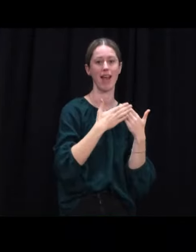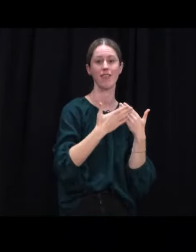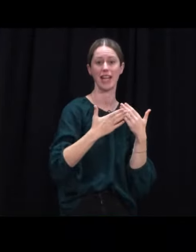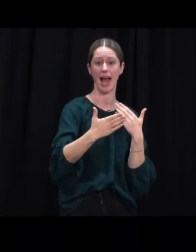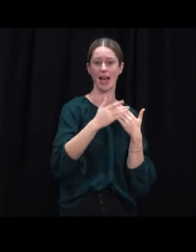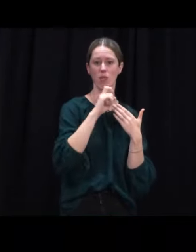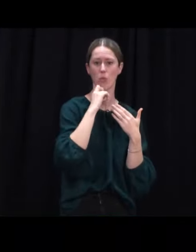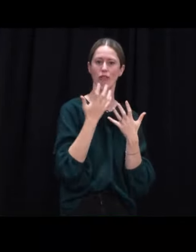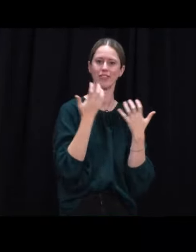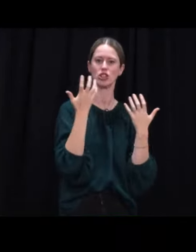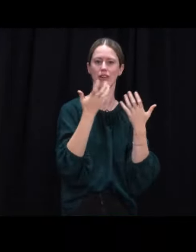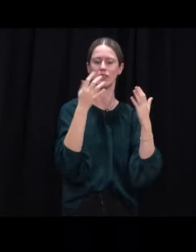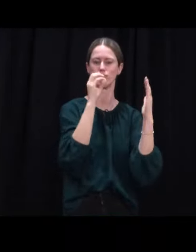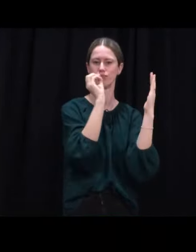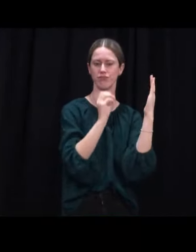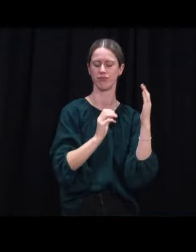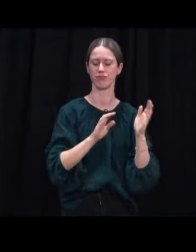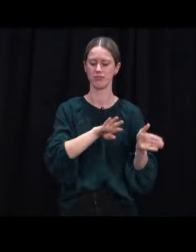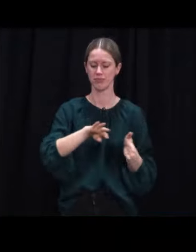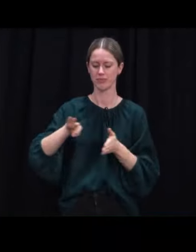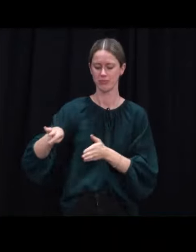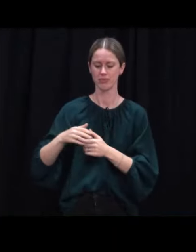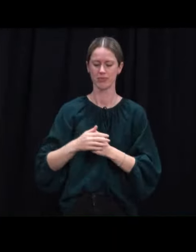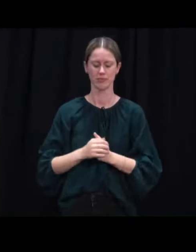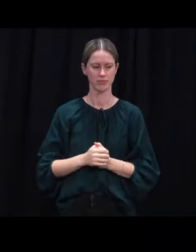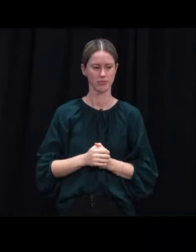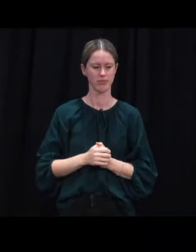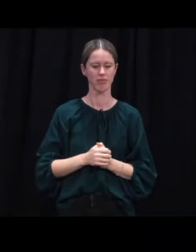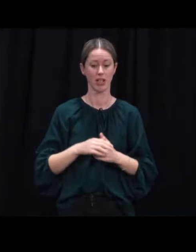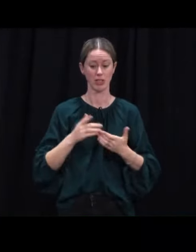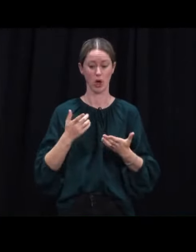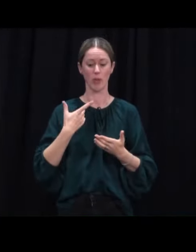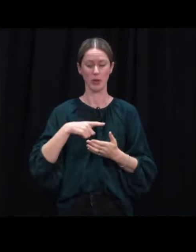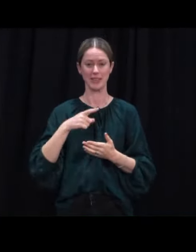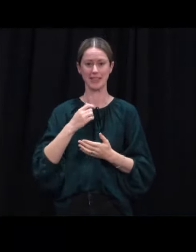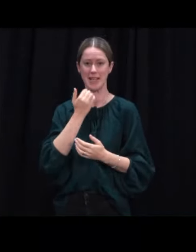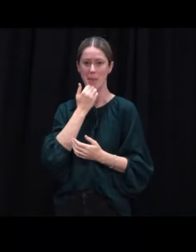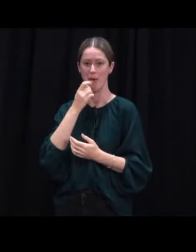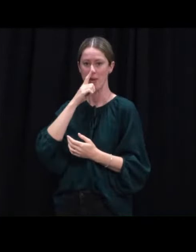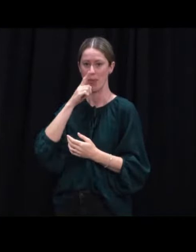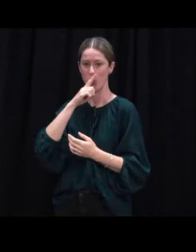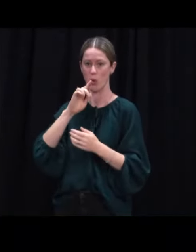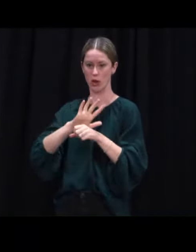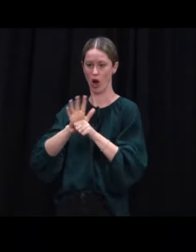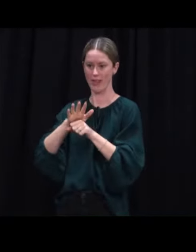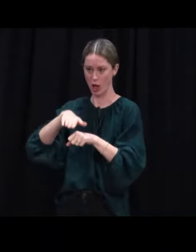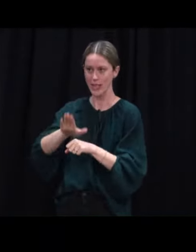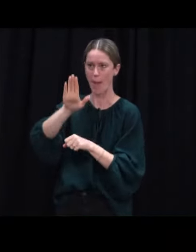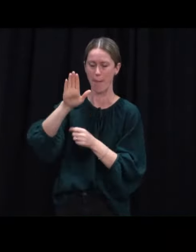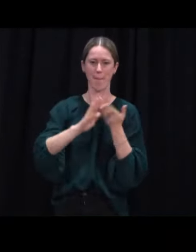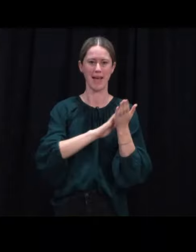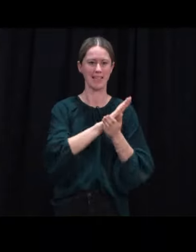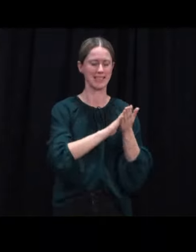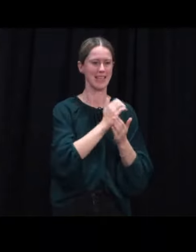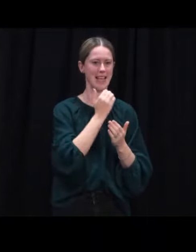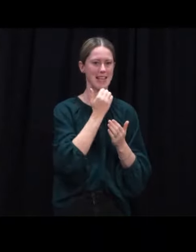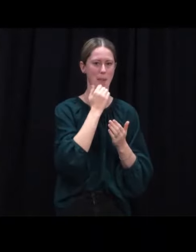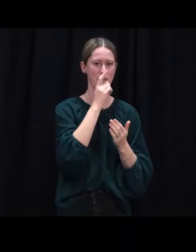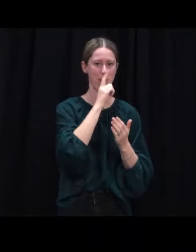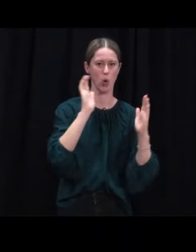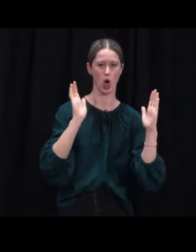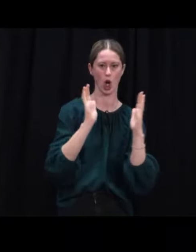website. The number of contacts increases again, as we would expect, and commensurate with our broad approach we